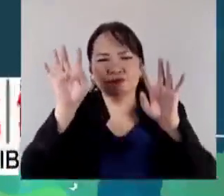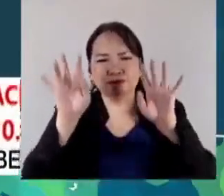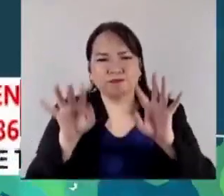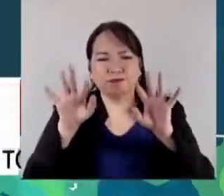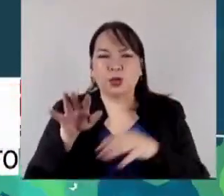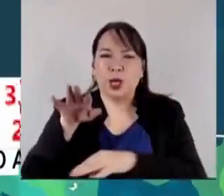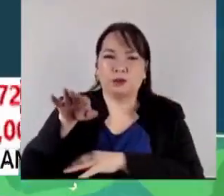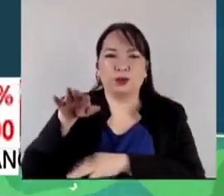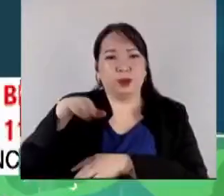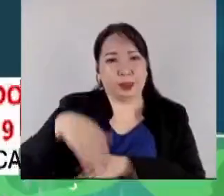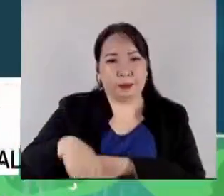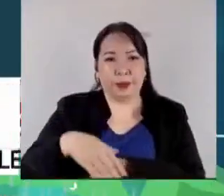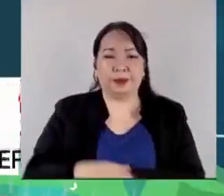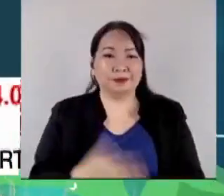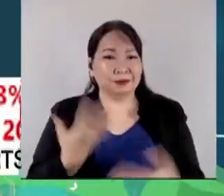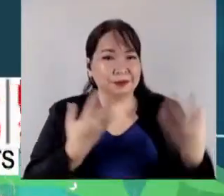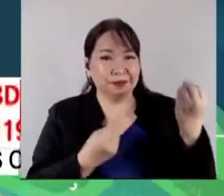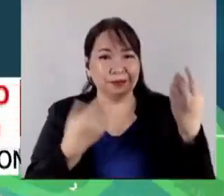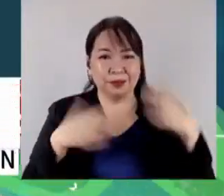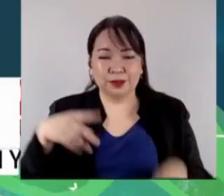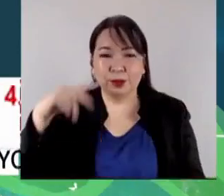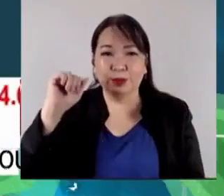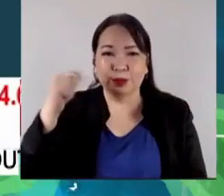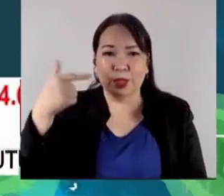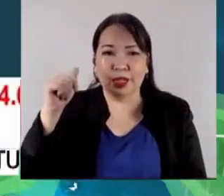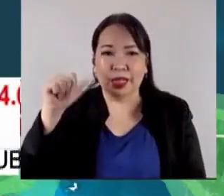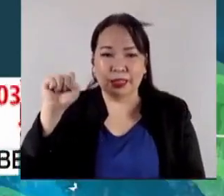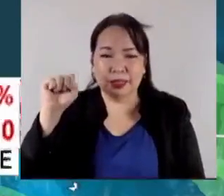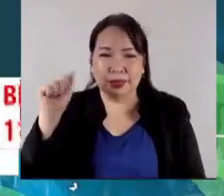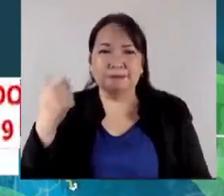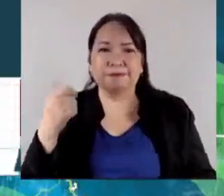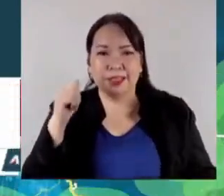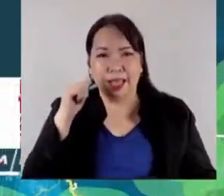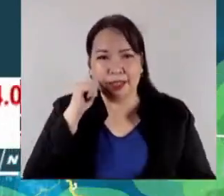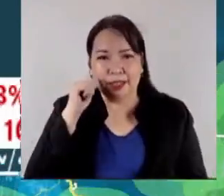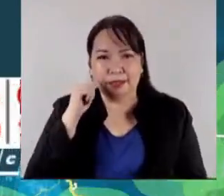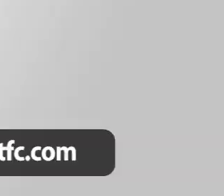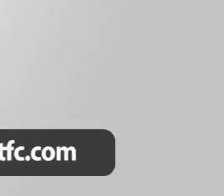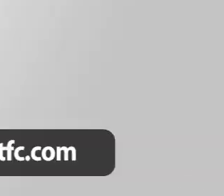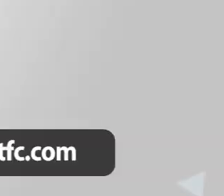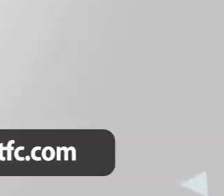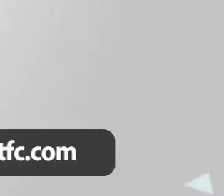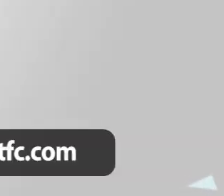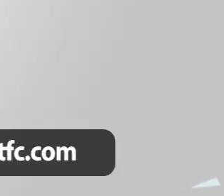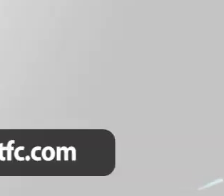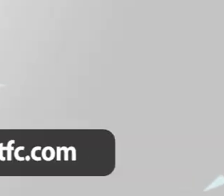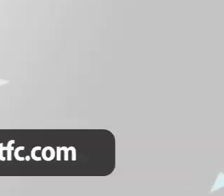And that's the latest from PAGASA. This is Anna Clarin reporting. Thanks a lot, Anna.